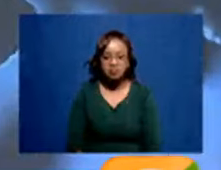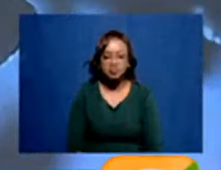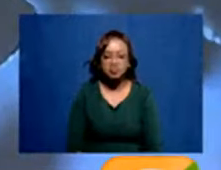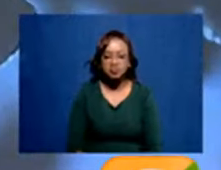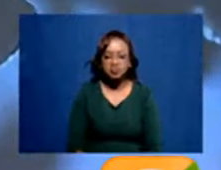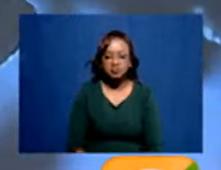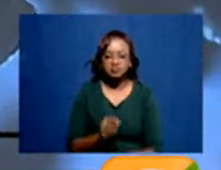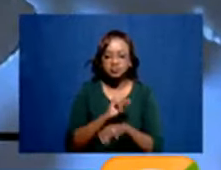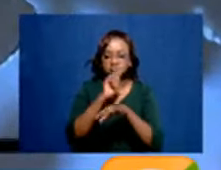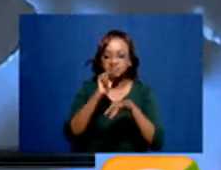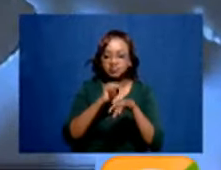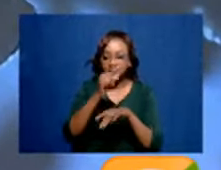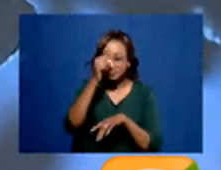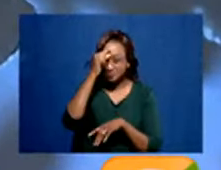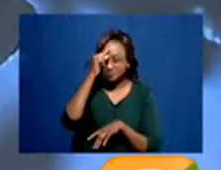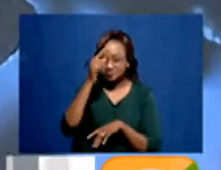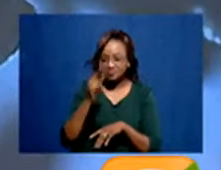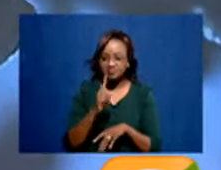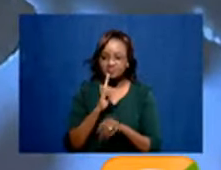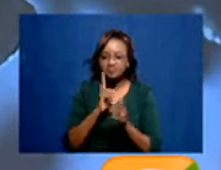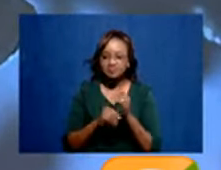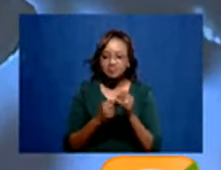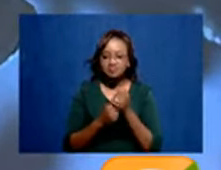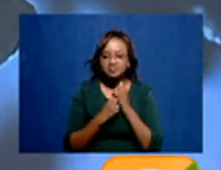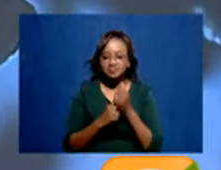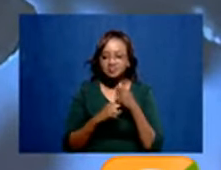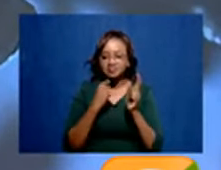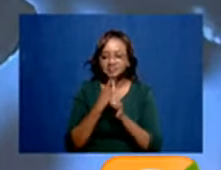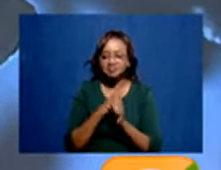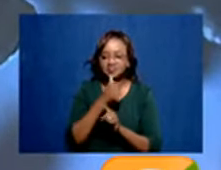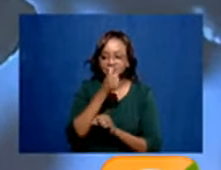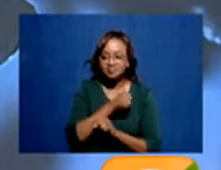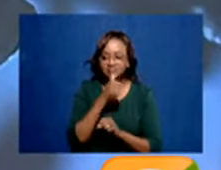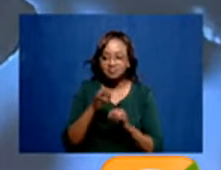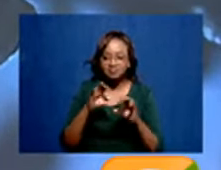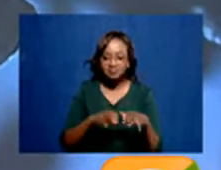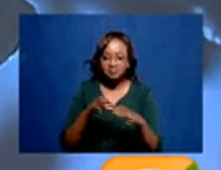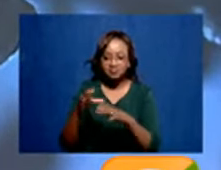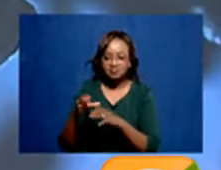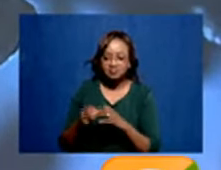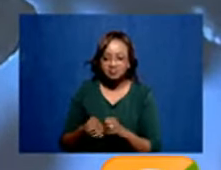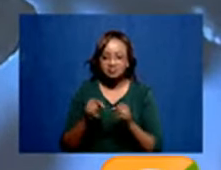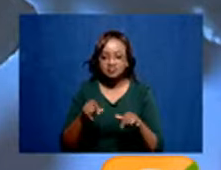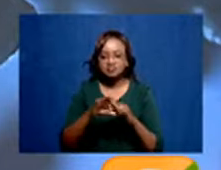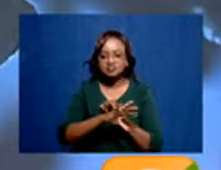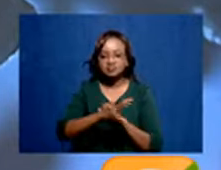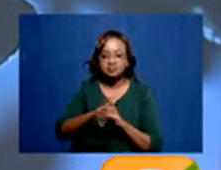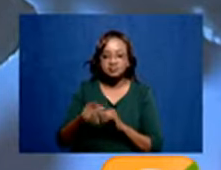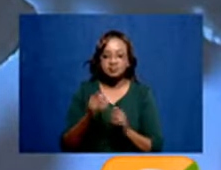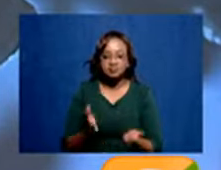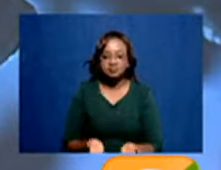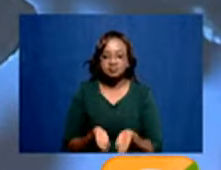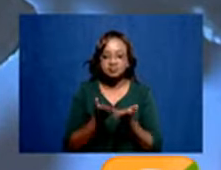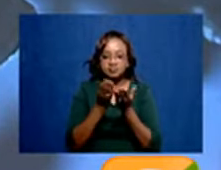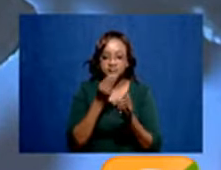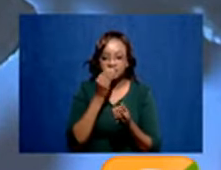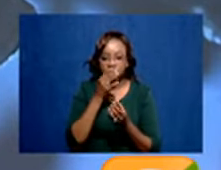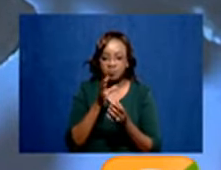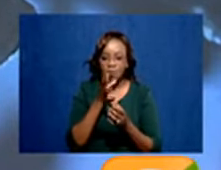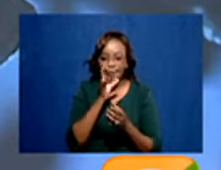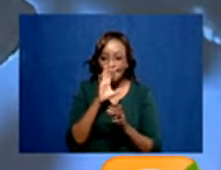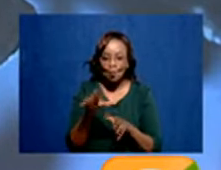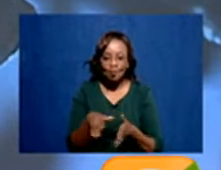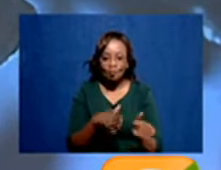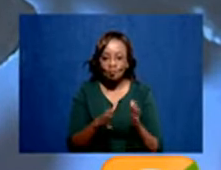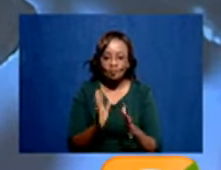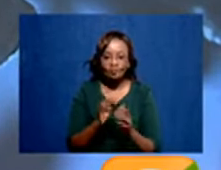The national government is banking on partnerships with private entities in far-flung areas in the counties to increase water provision to the